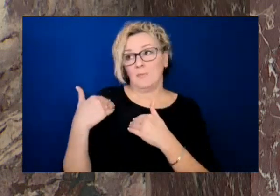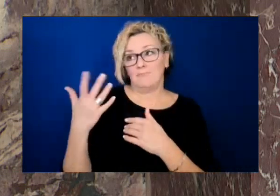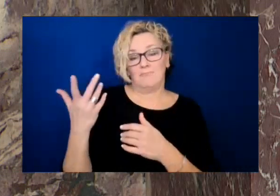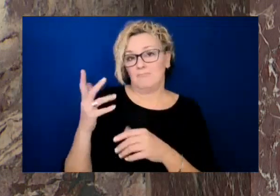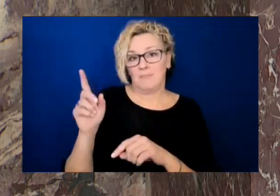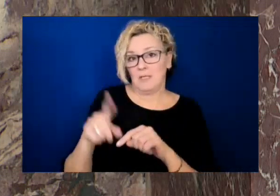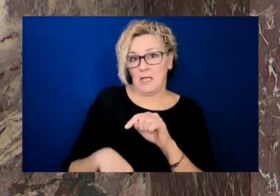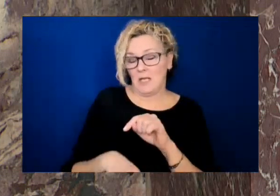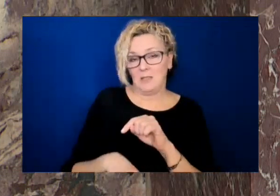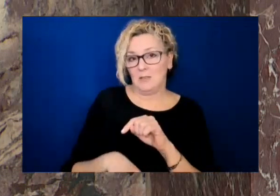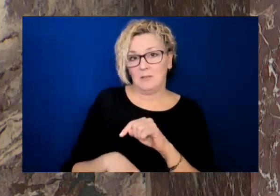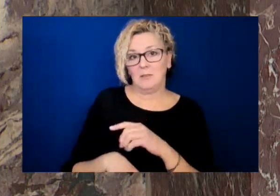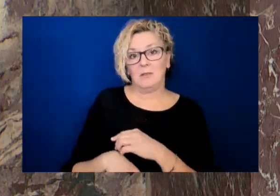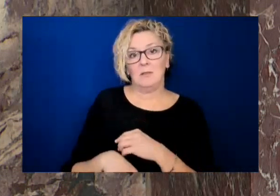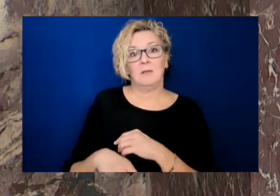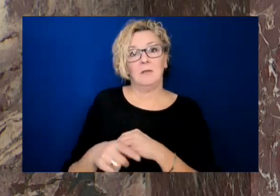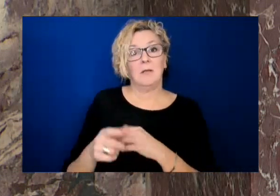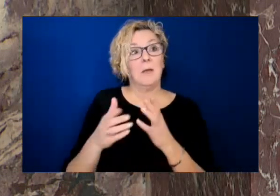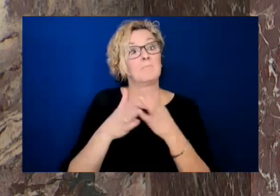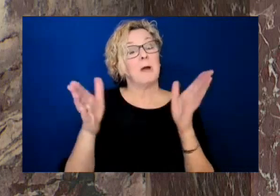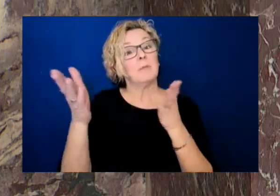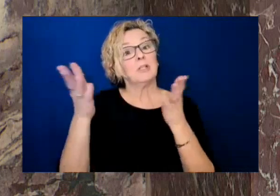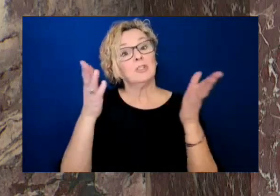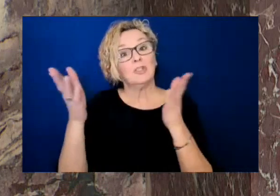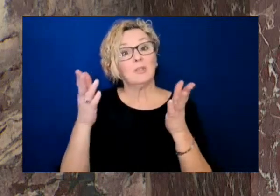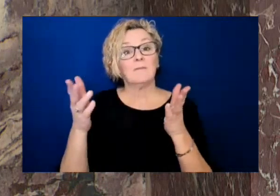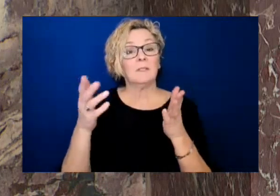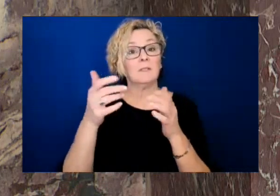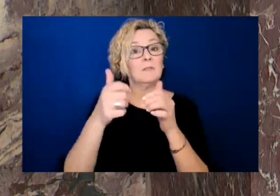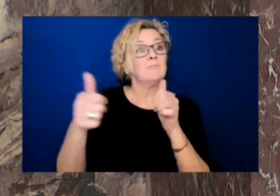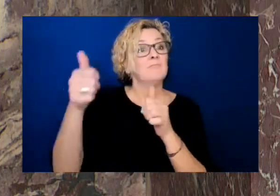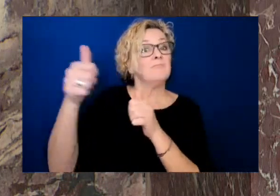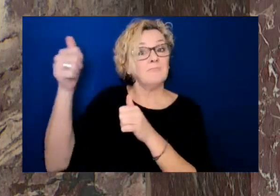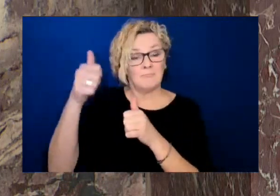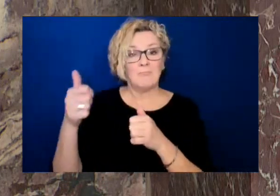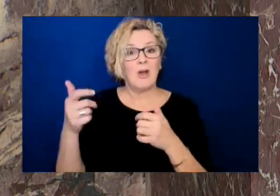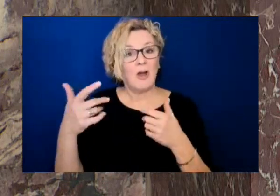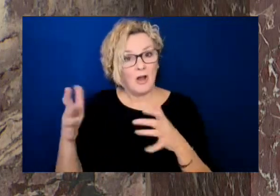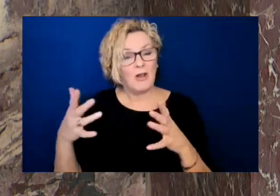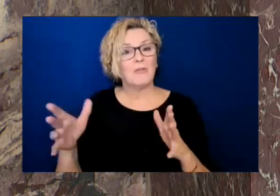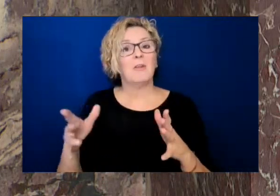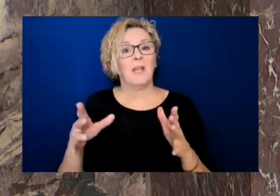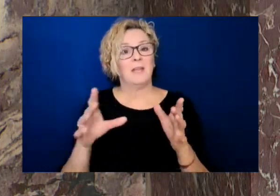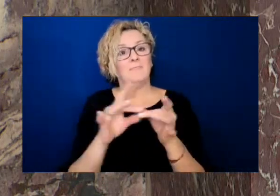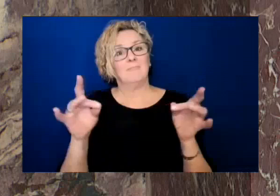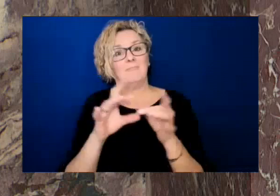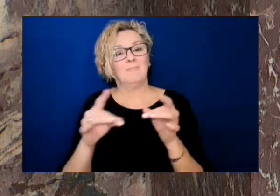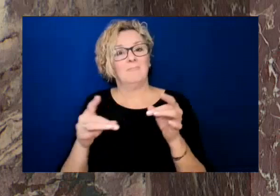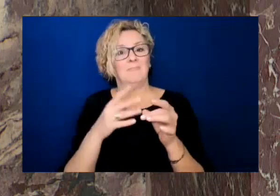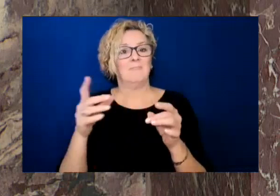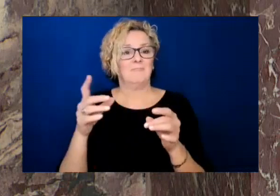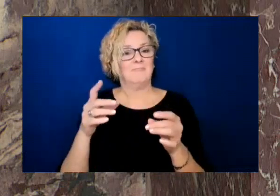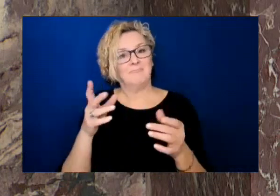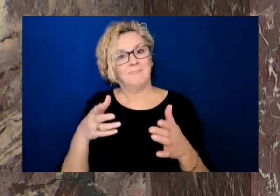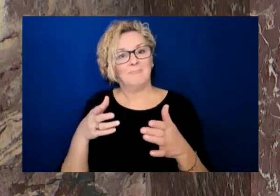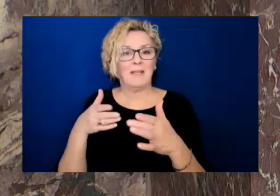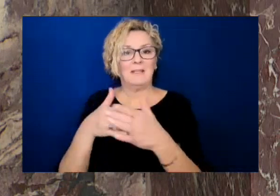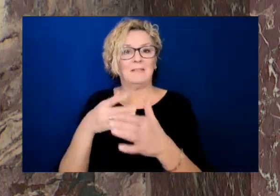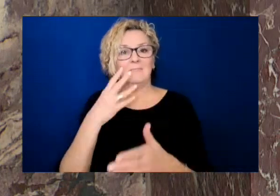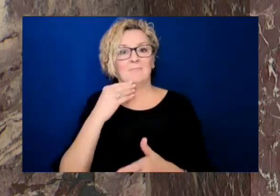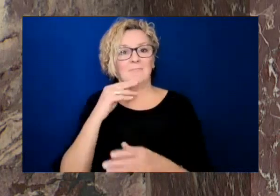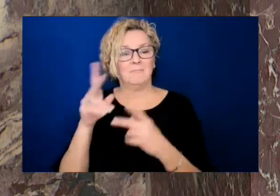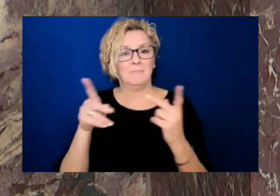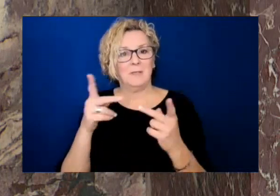officials have made anti-Semitic statements at the beginning of meetings, resulting in discomfort and fear, and that there has been no acknowledgement and no